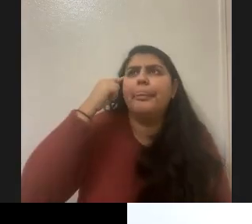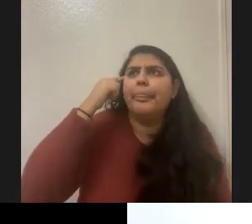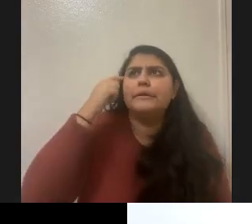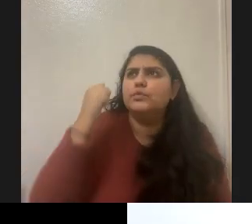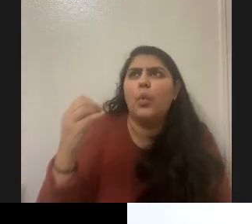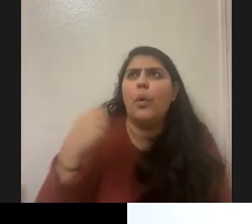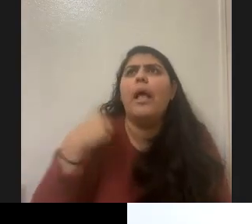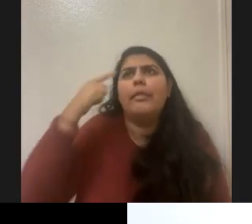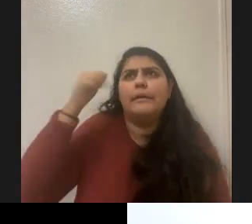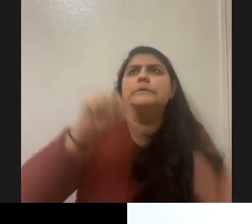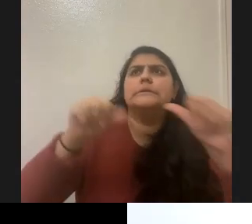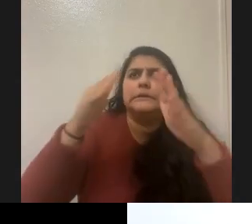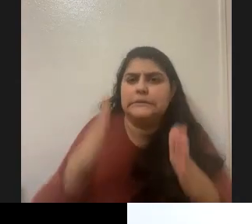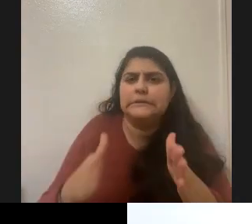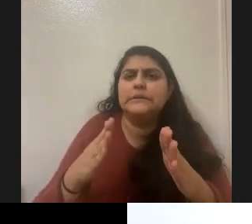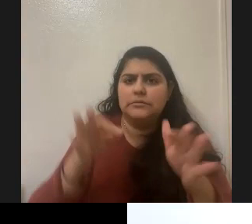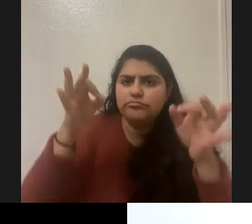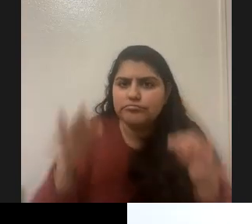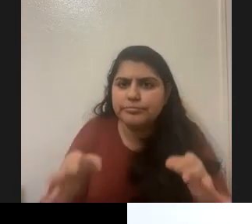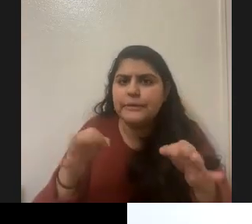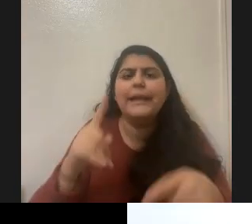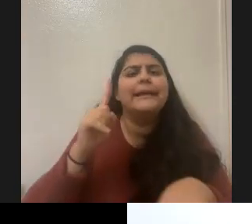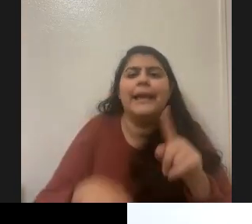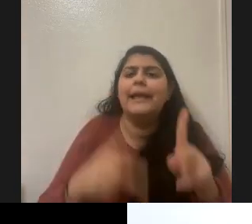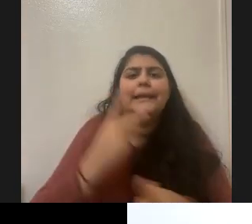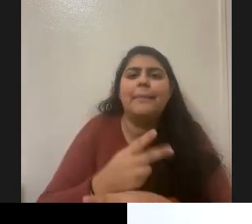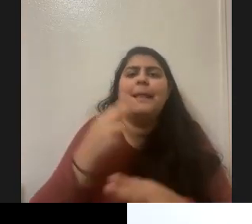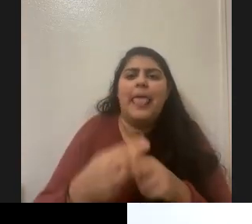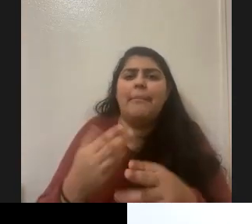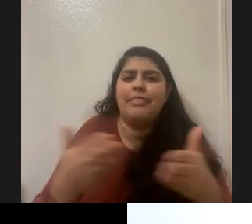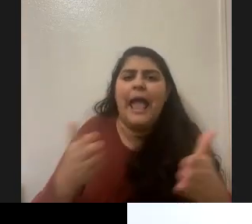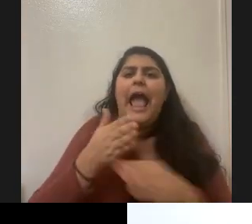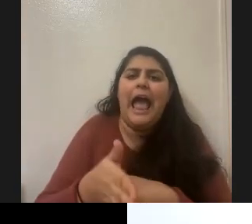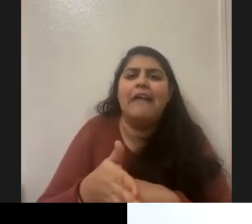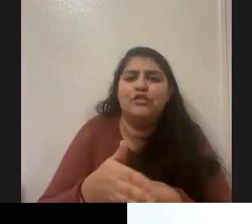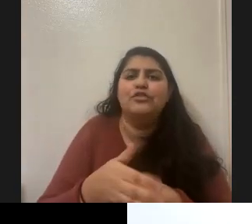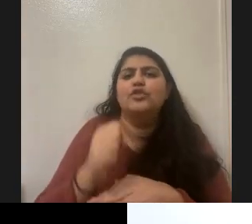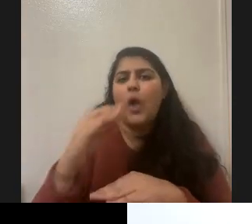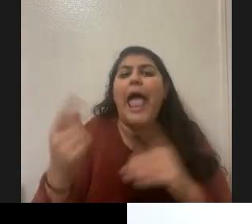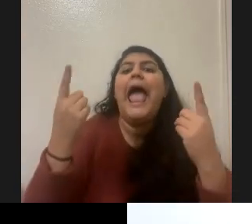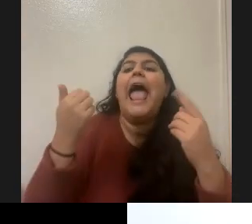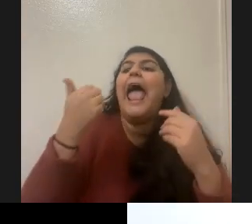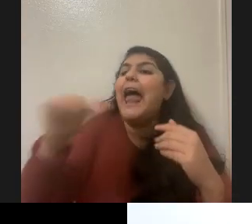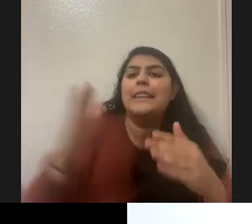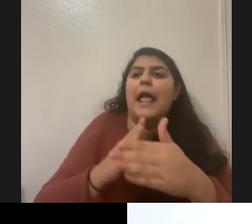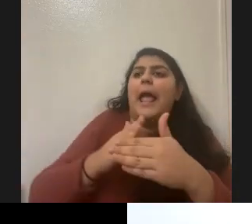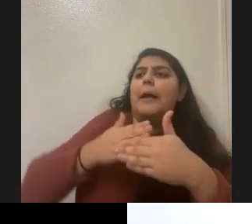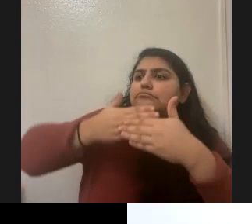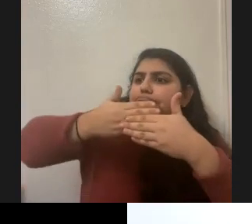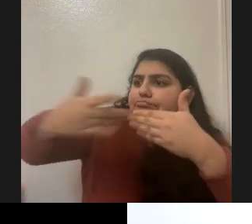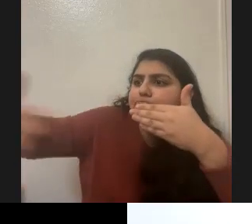the scientists were like, okay, we can't keep naming things after it. So let's just call everything beyond this